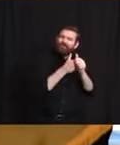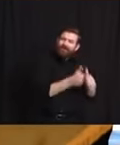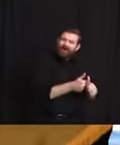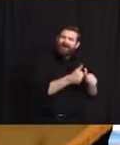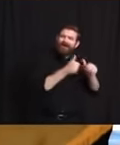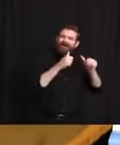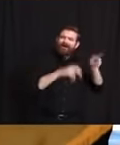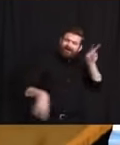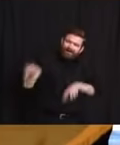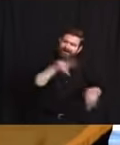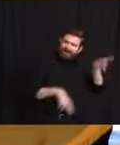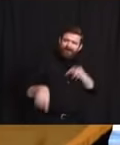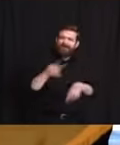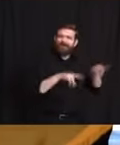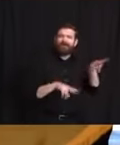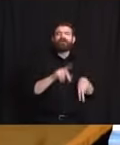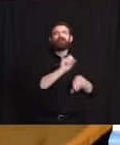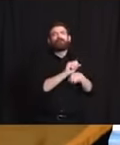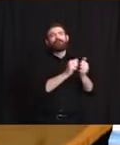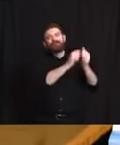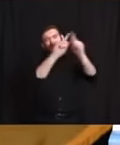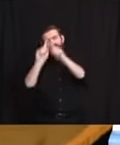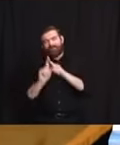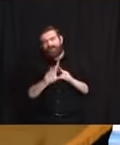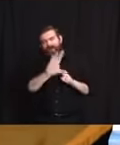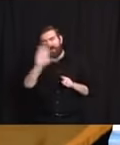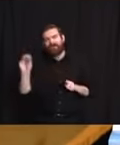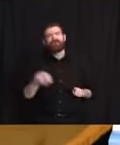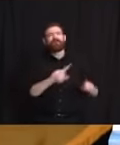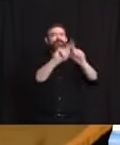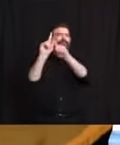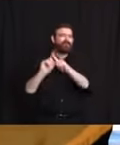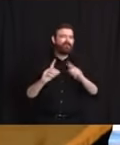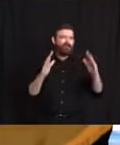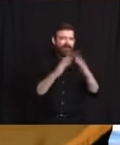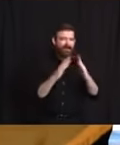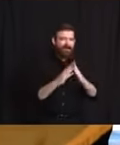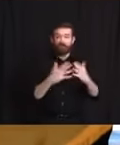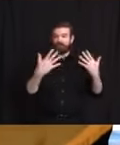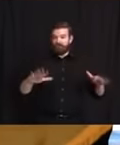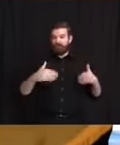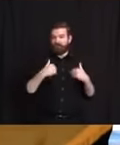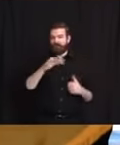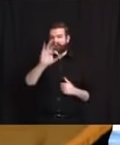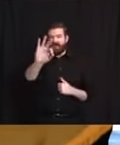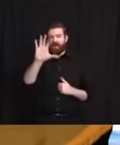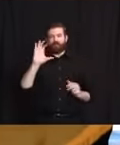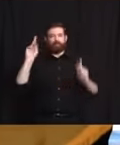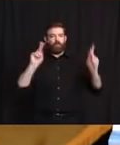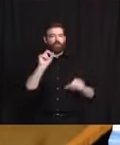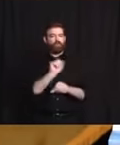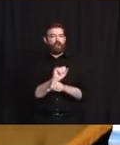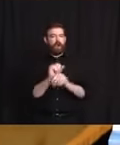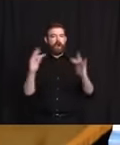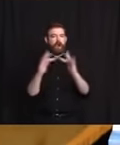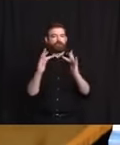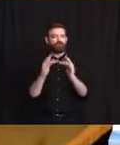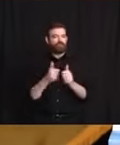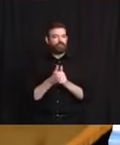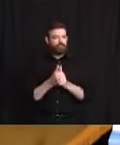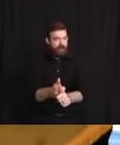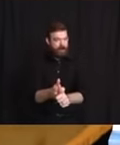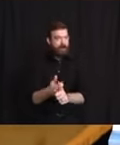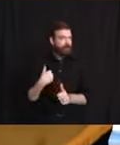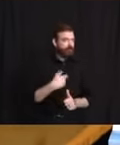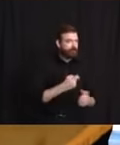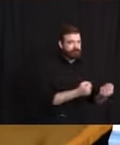to support the 900 contact tracers we currently have in place. So we will have very shortly a plan for